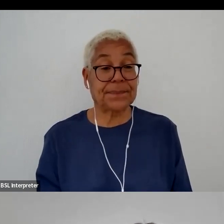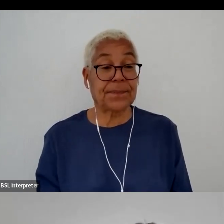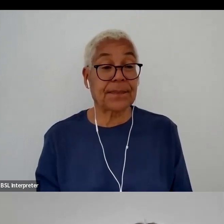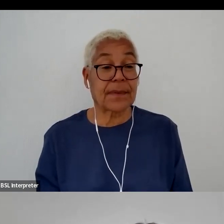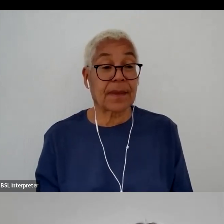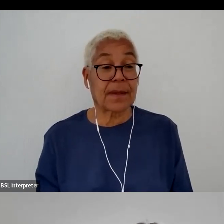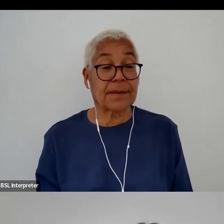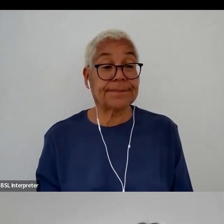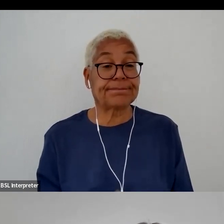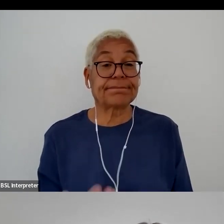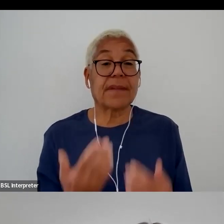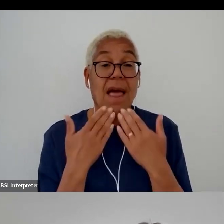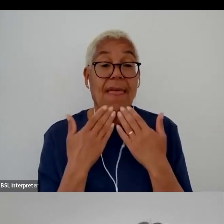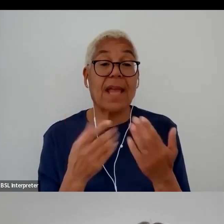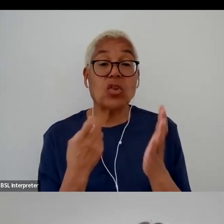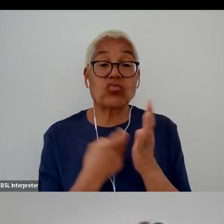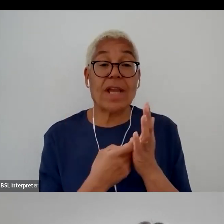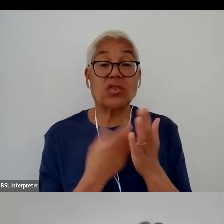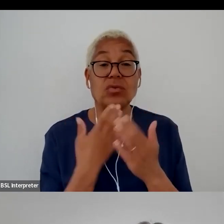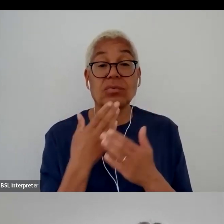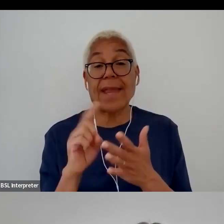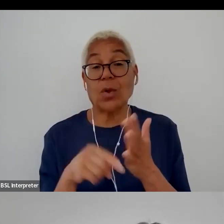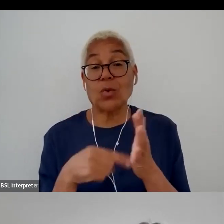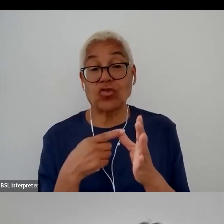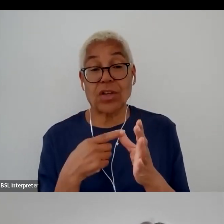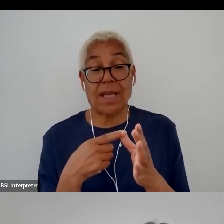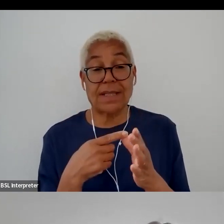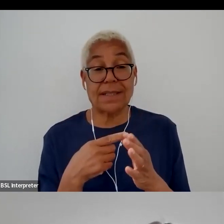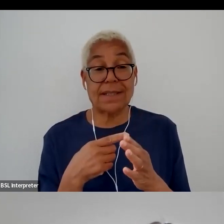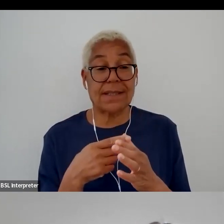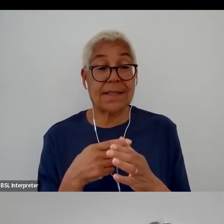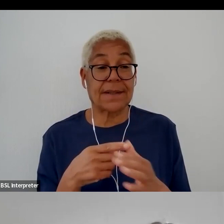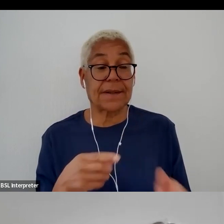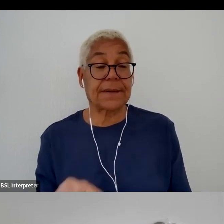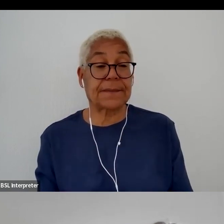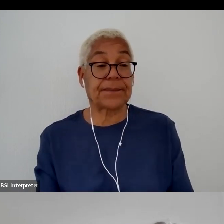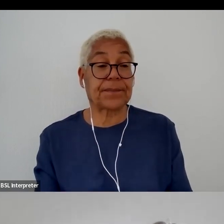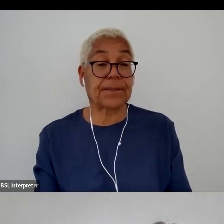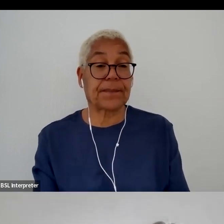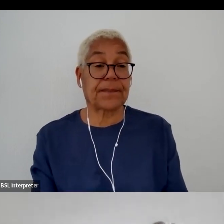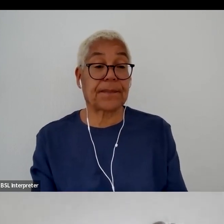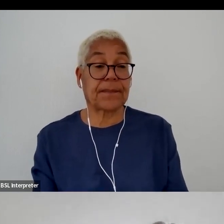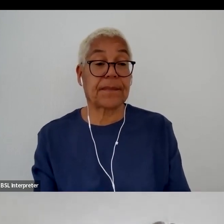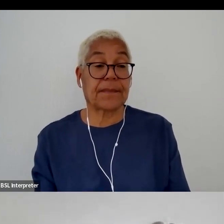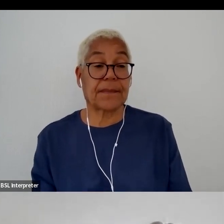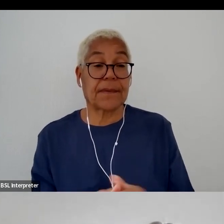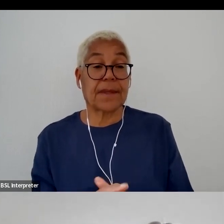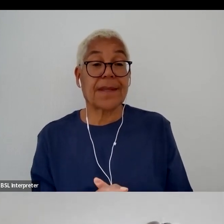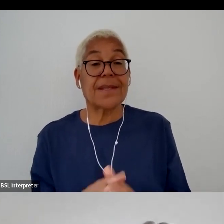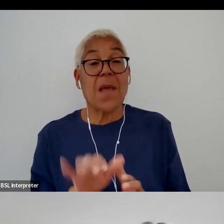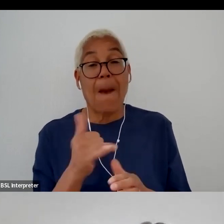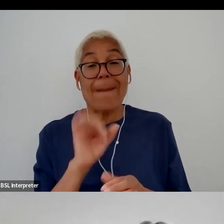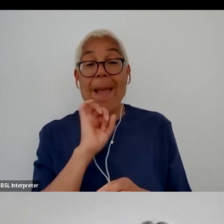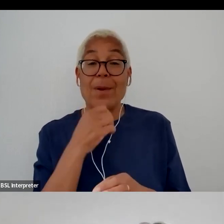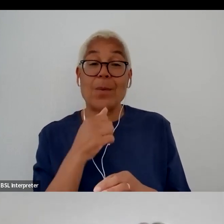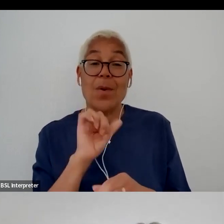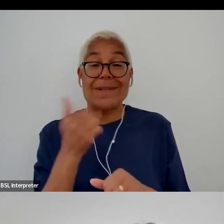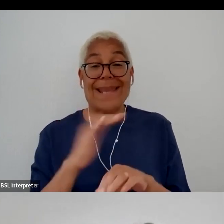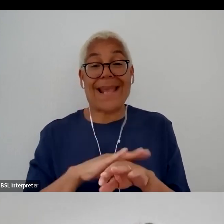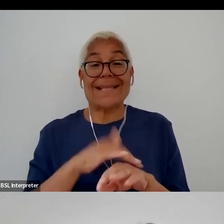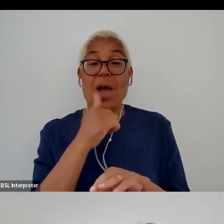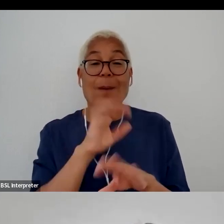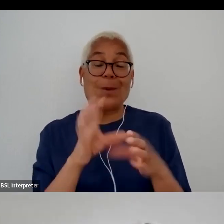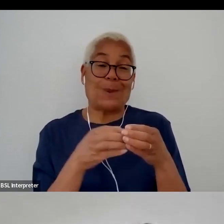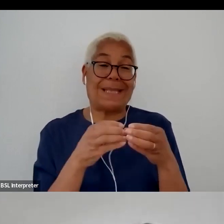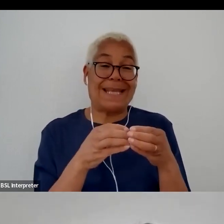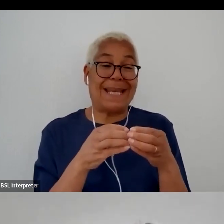Fantastic. Well, thank you, Rachel. Thank you, Jane. I guess feedback I can take back would be maybe use Teams next time, but I'll ask. I'm not